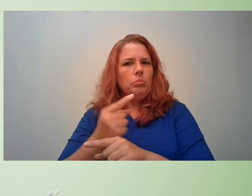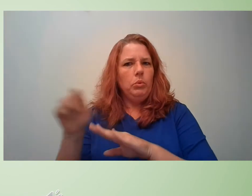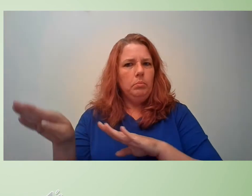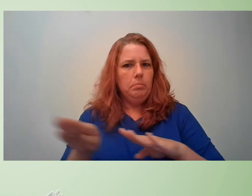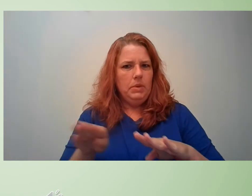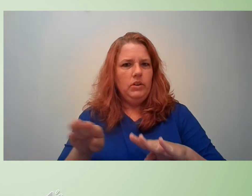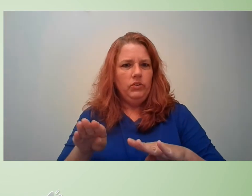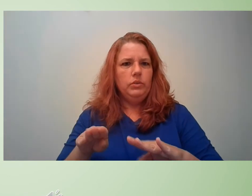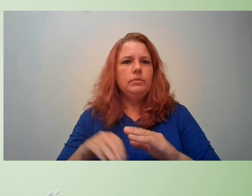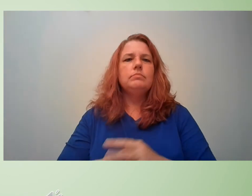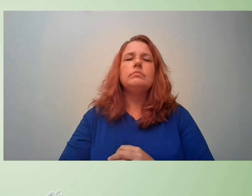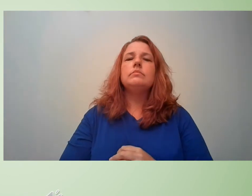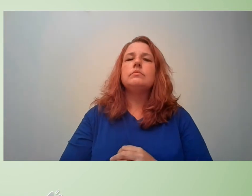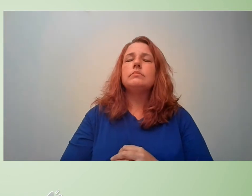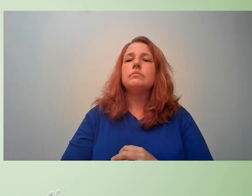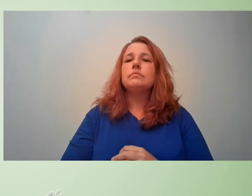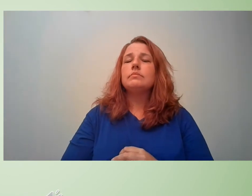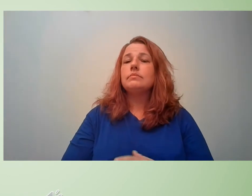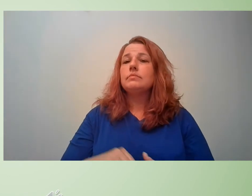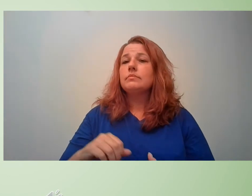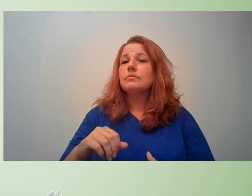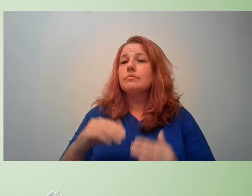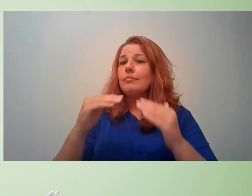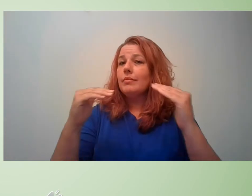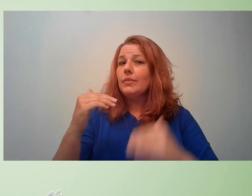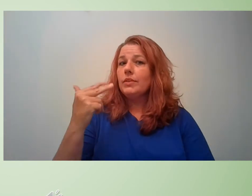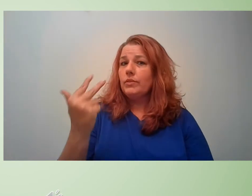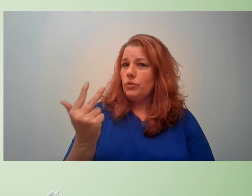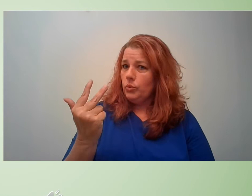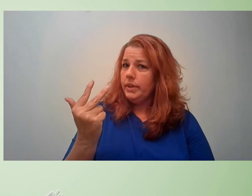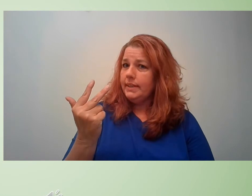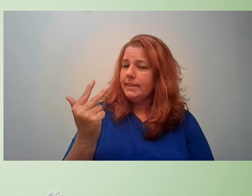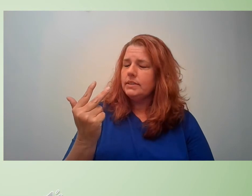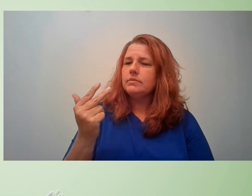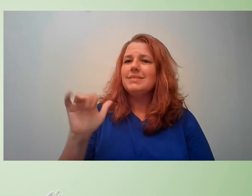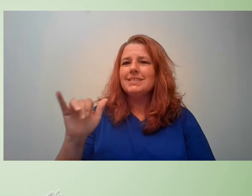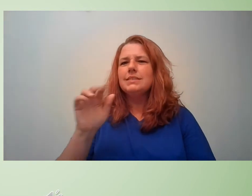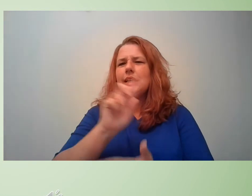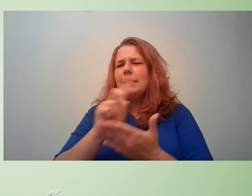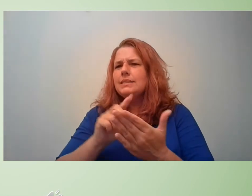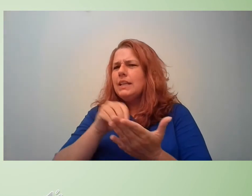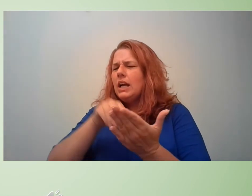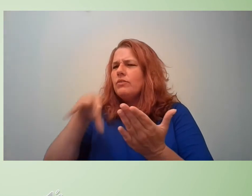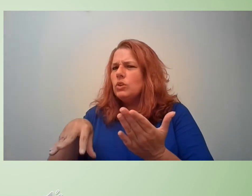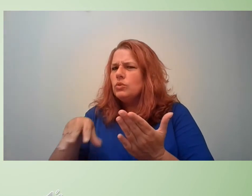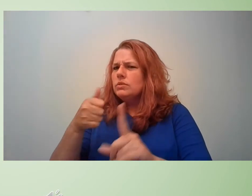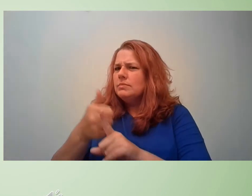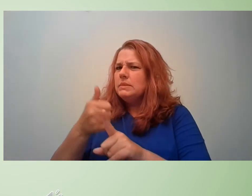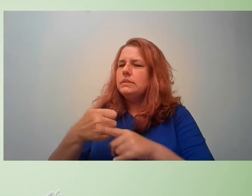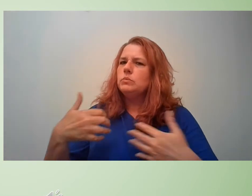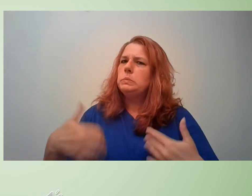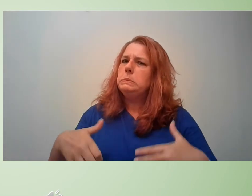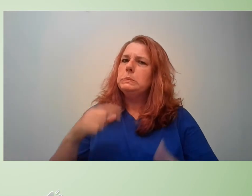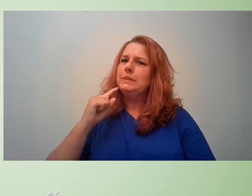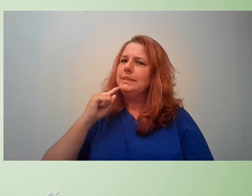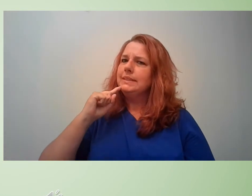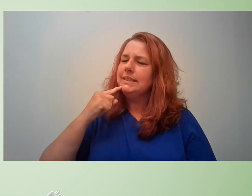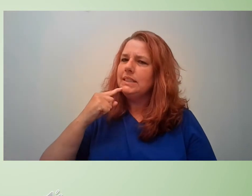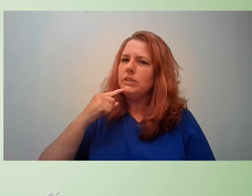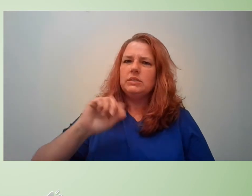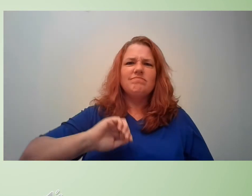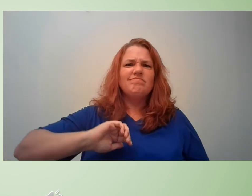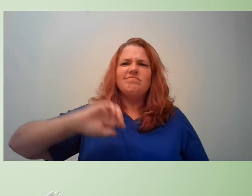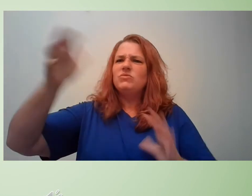behavior. A team, which includes parents, teachers, support staff, and administrators, develops a plan to meet the needs of the